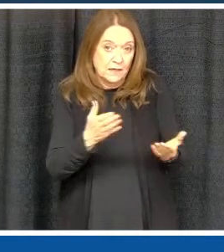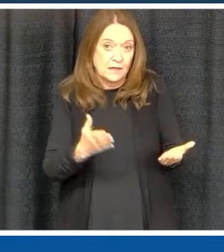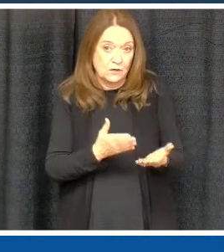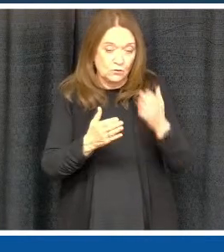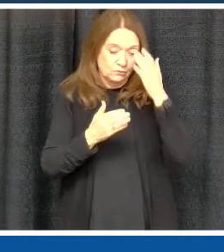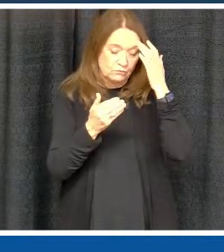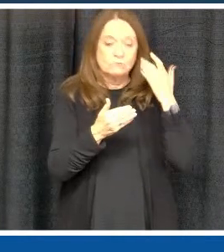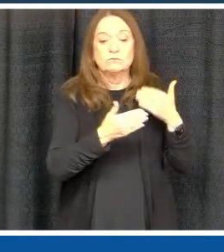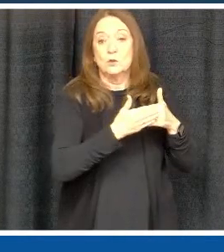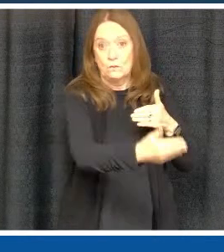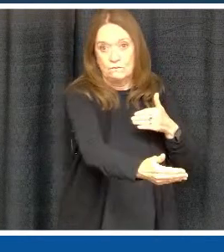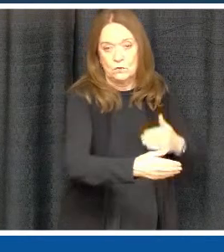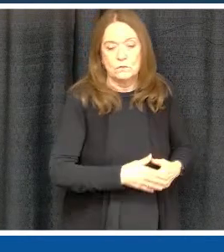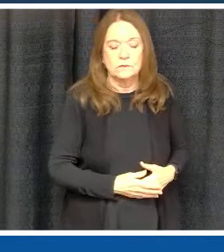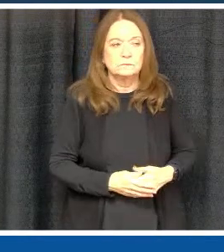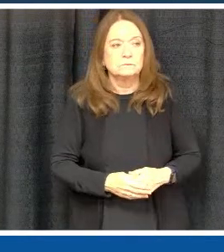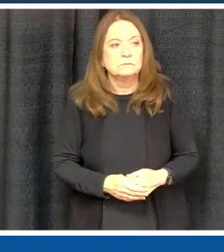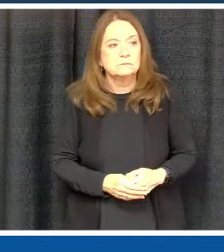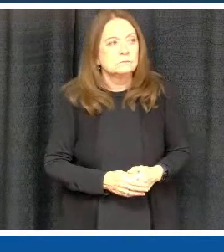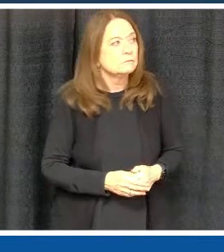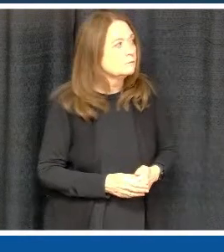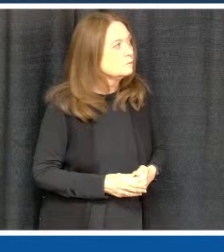going forward.